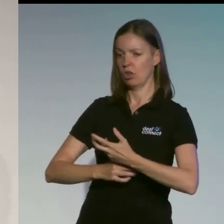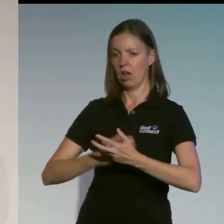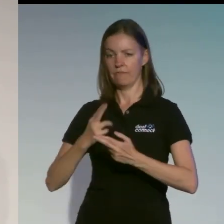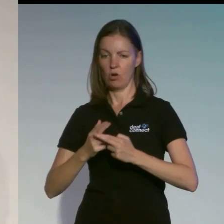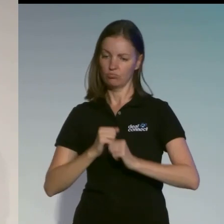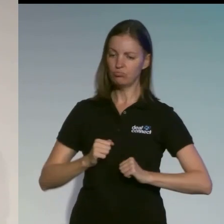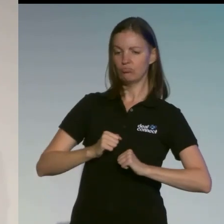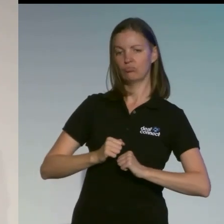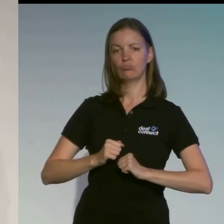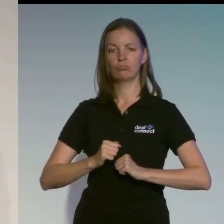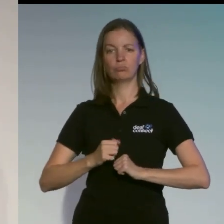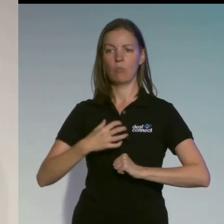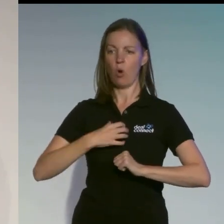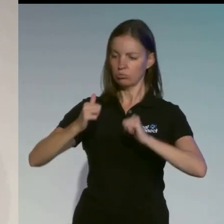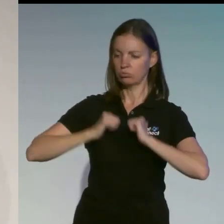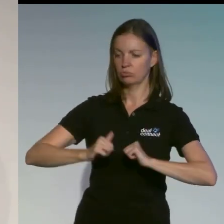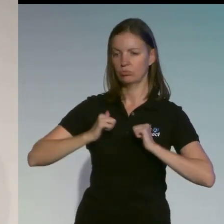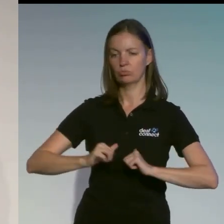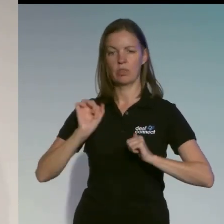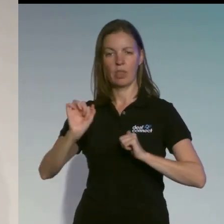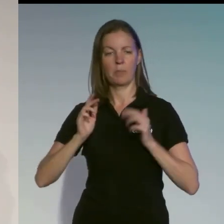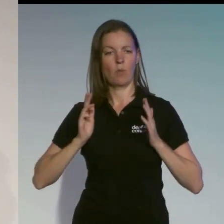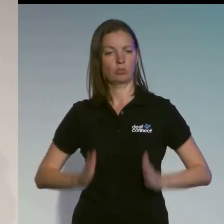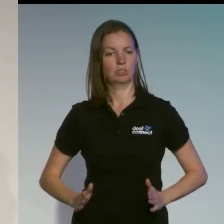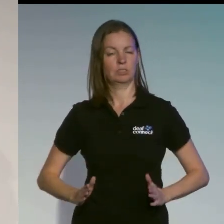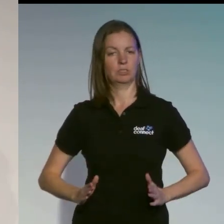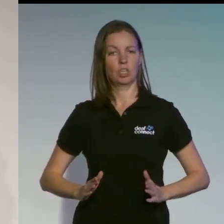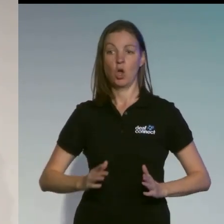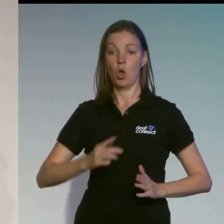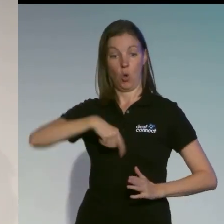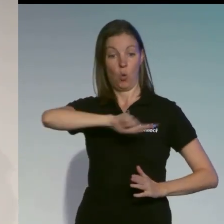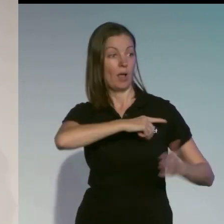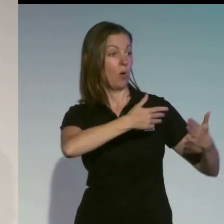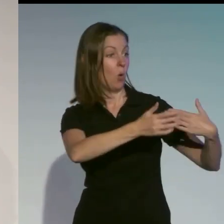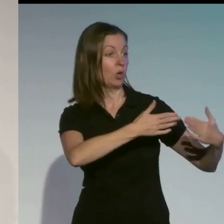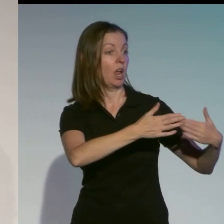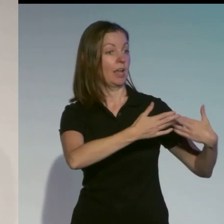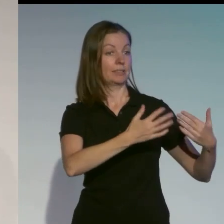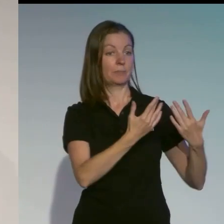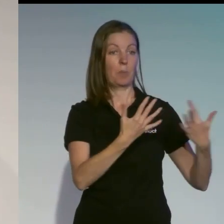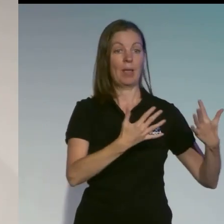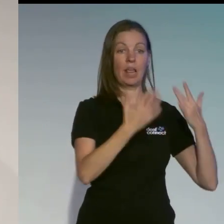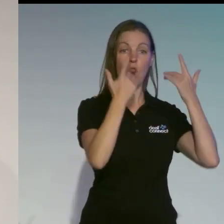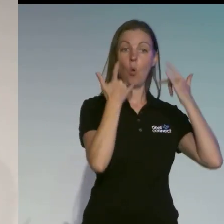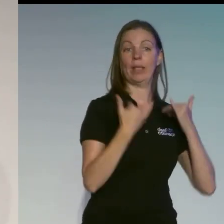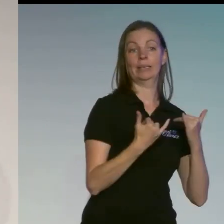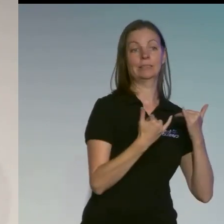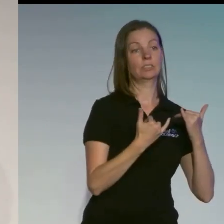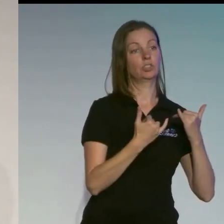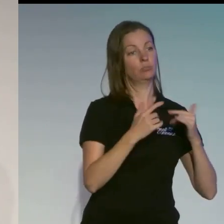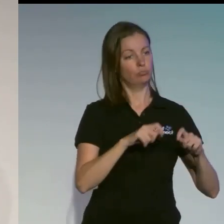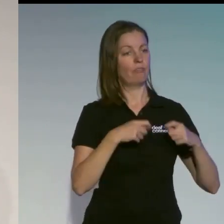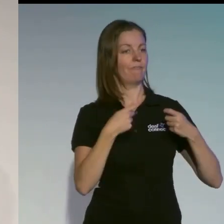that. So we organize many lawyers to provide pro bono to our community.